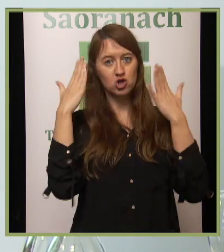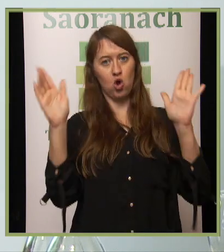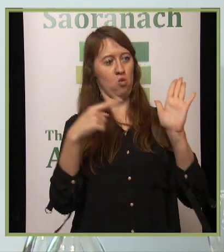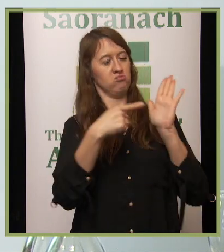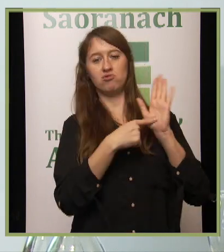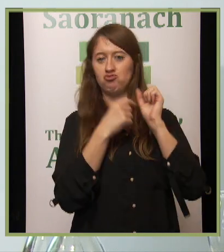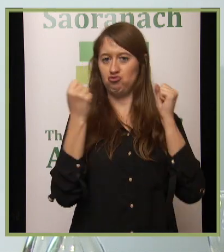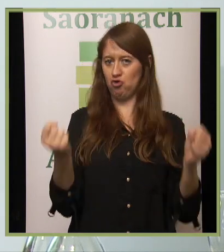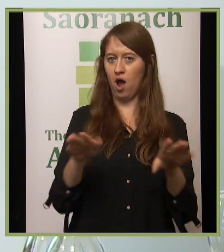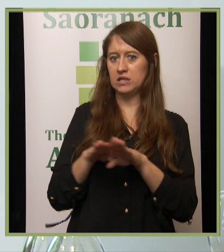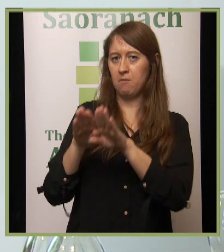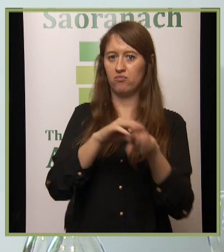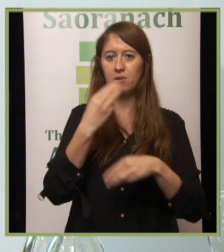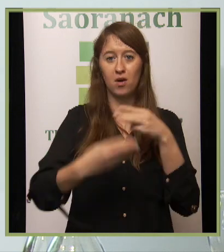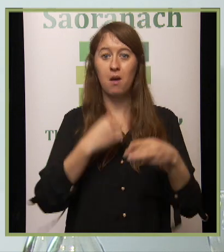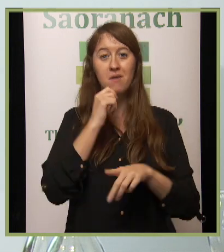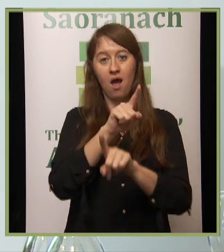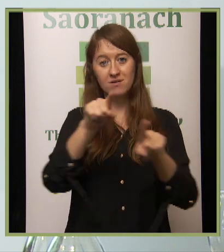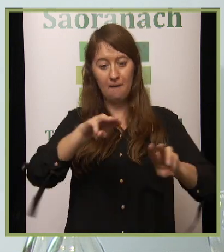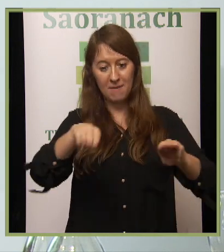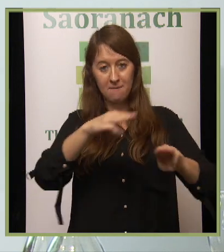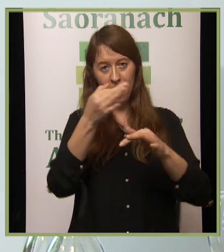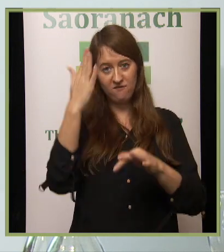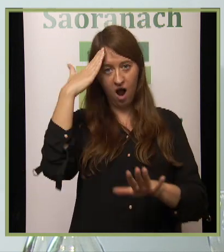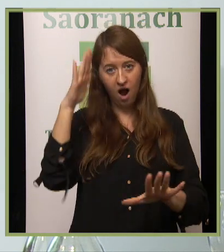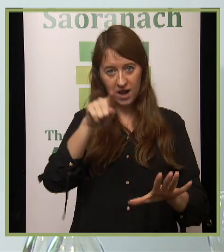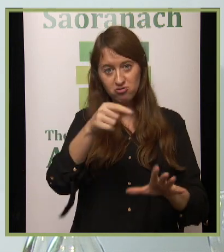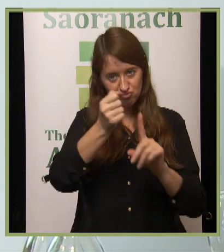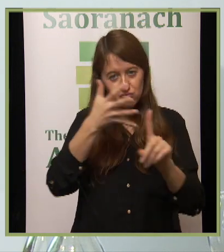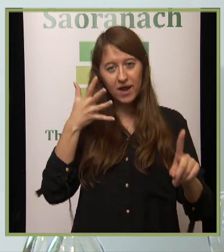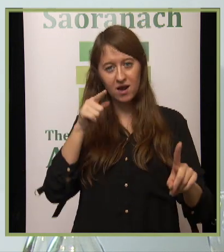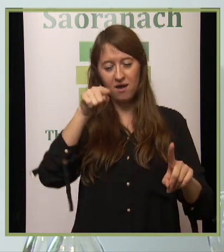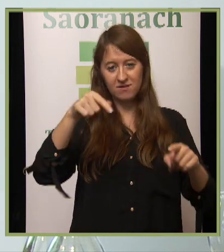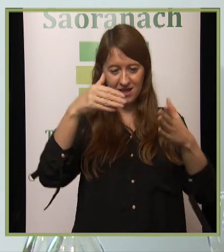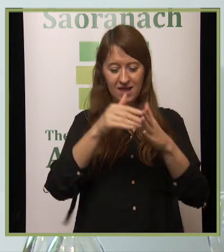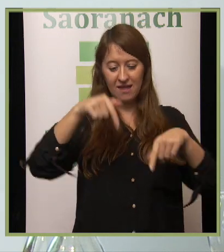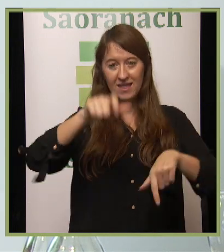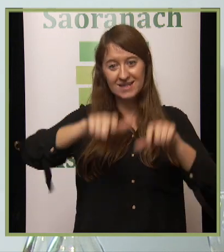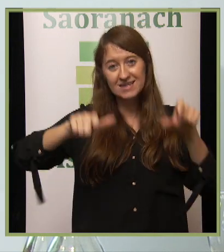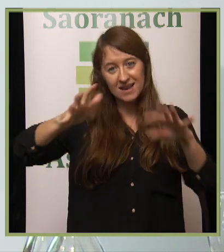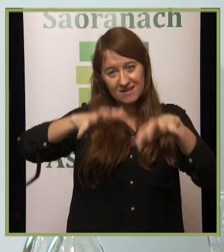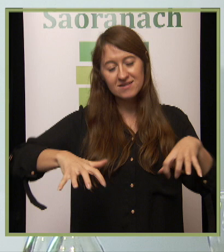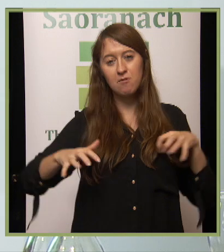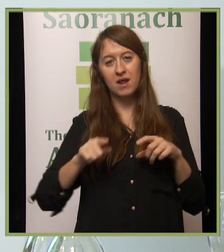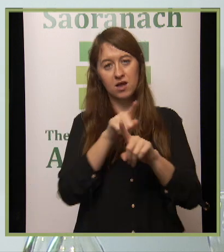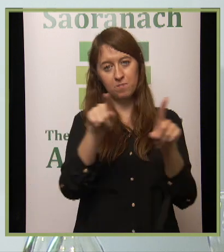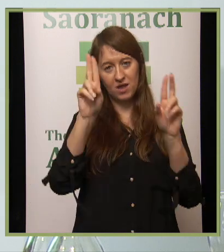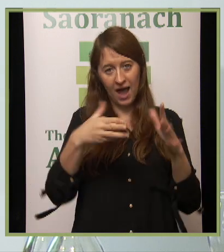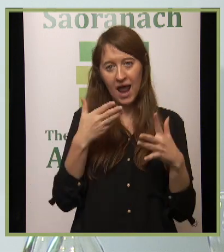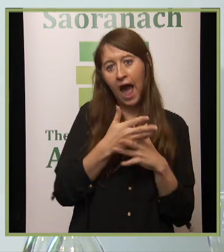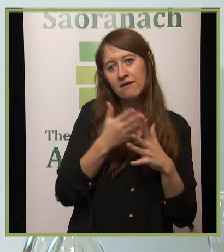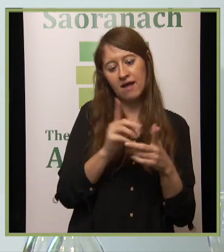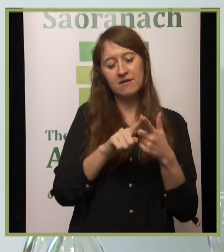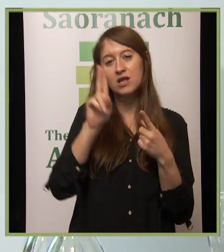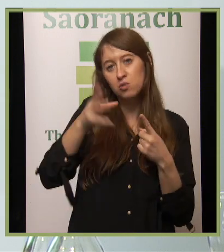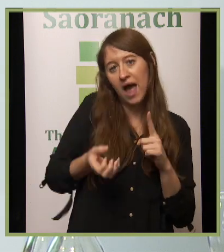because I do think now the people of Ireland realise and recognise a citizens' assembly is something that I can access. A citizens' assembly is something that I